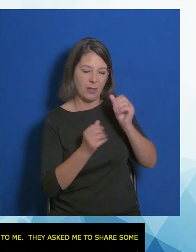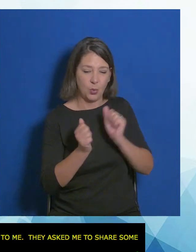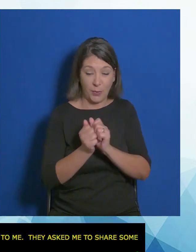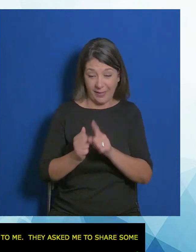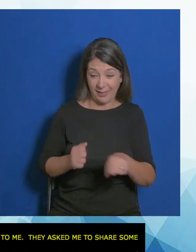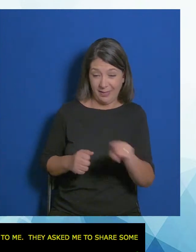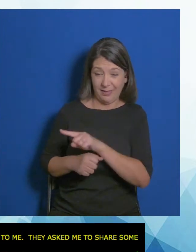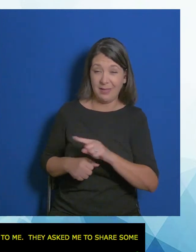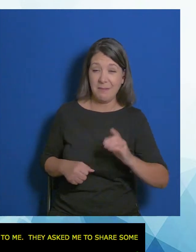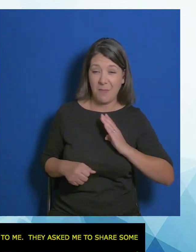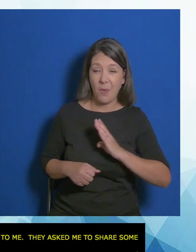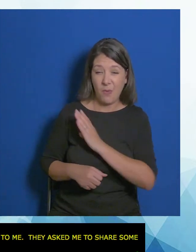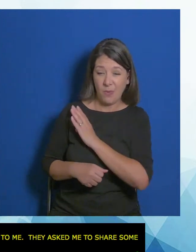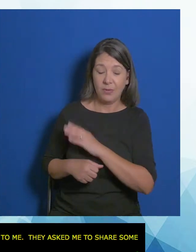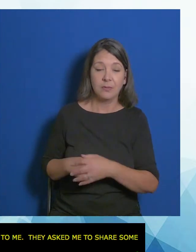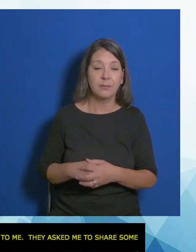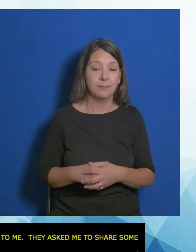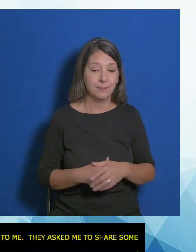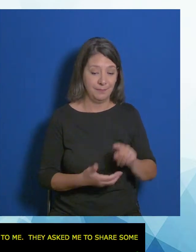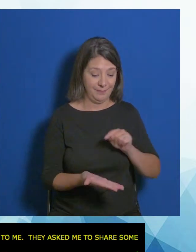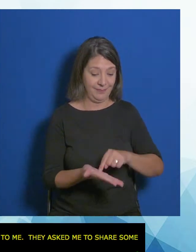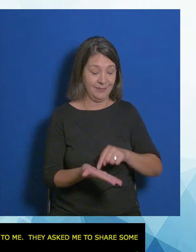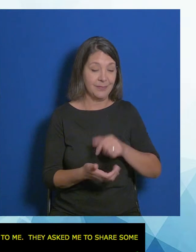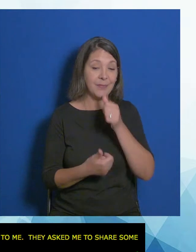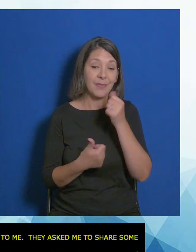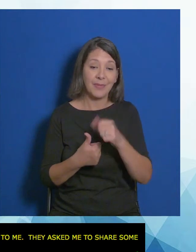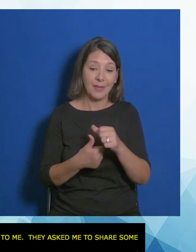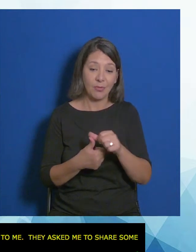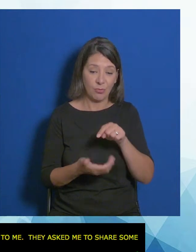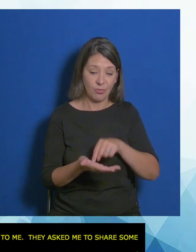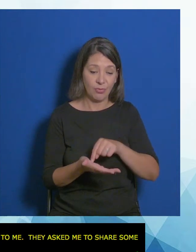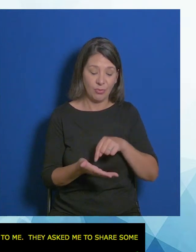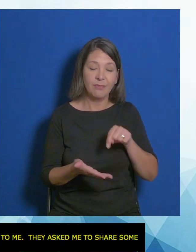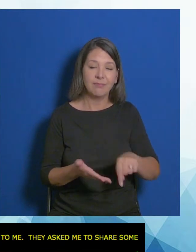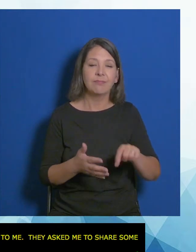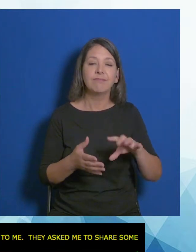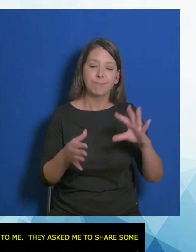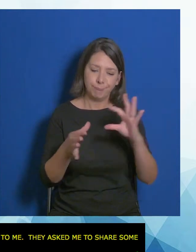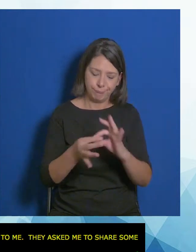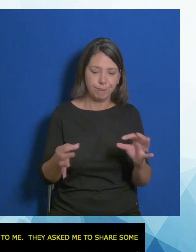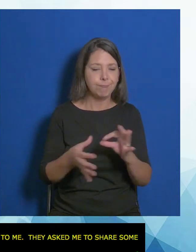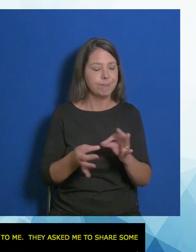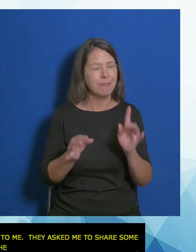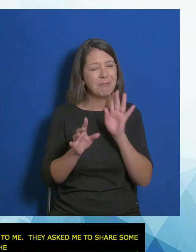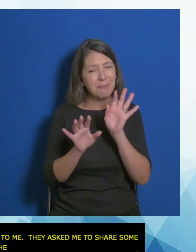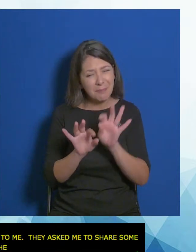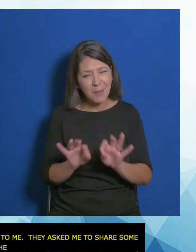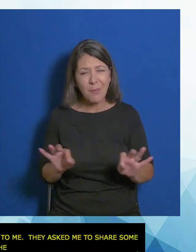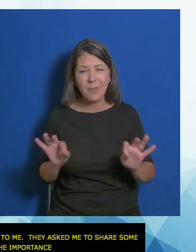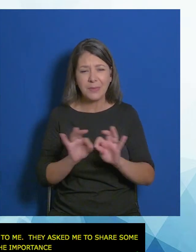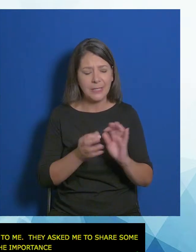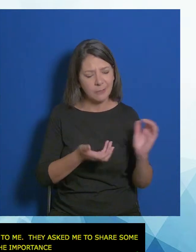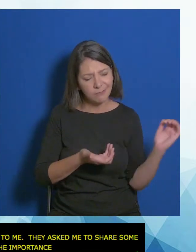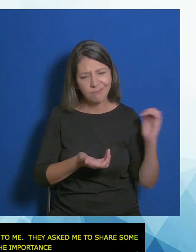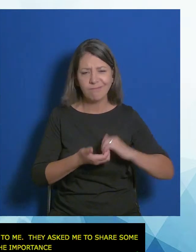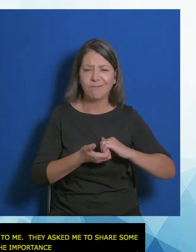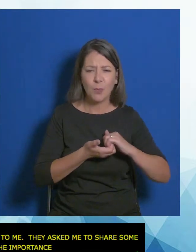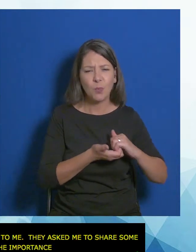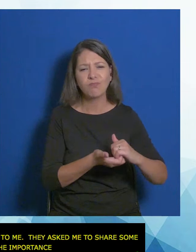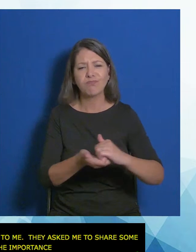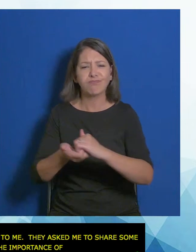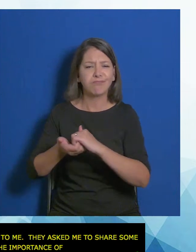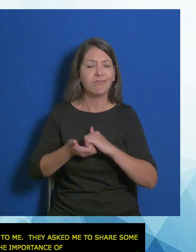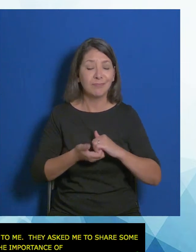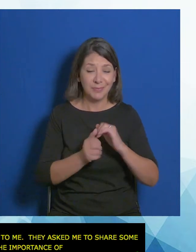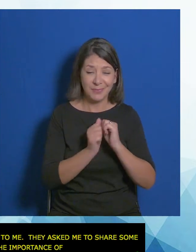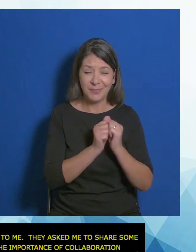In that letter, they talked about the importance of collaboration. They